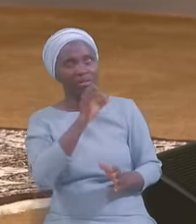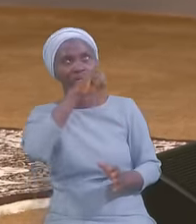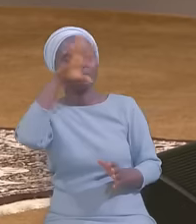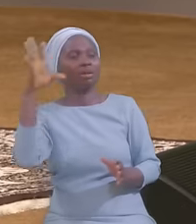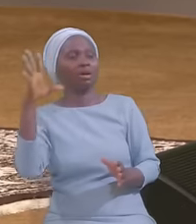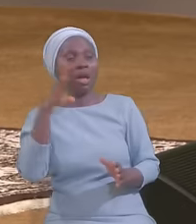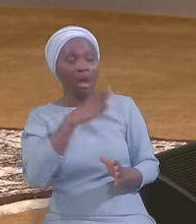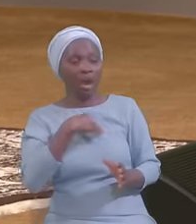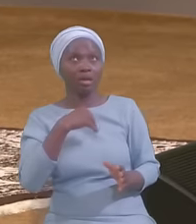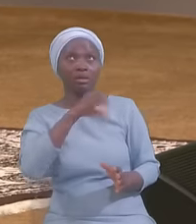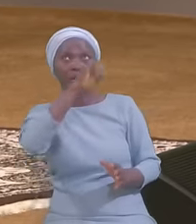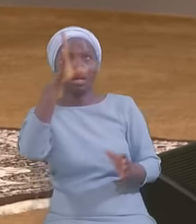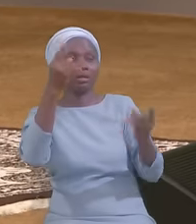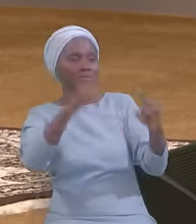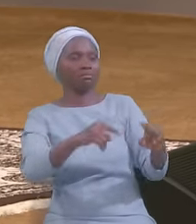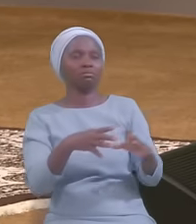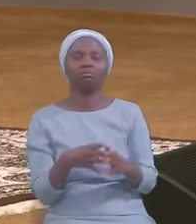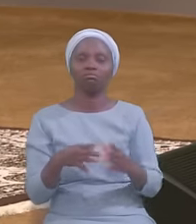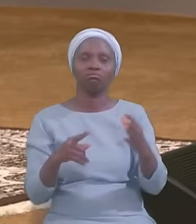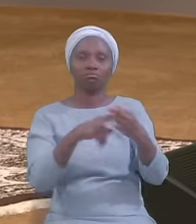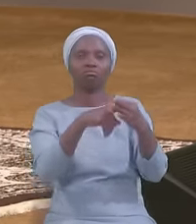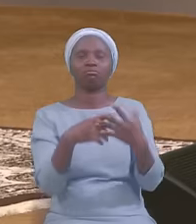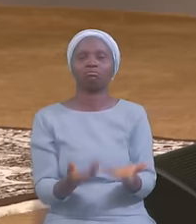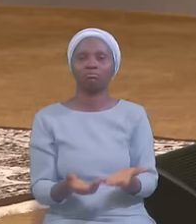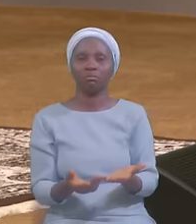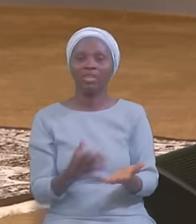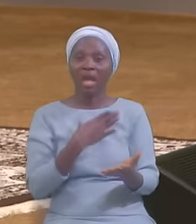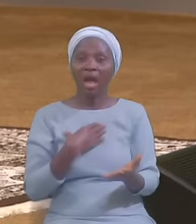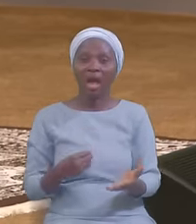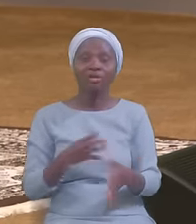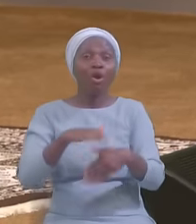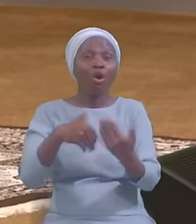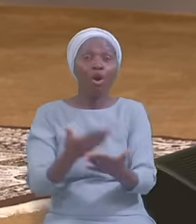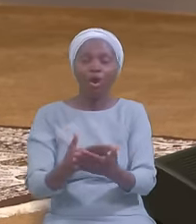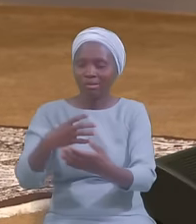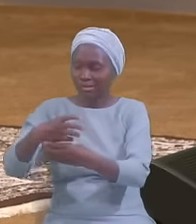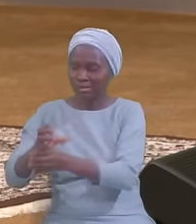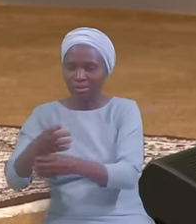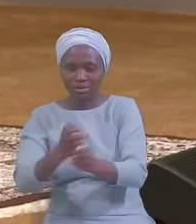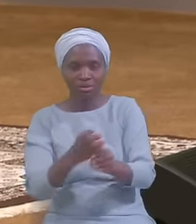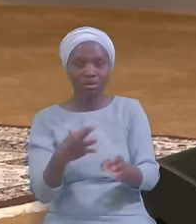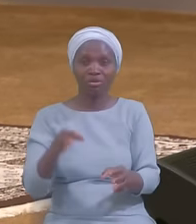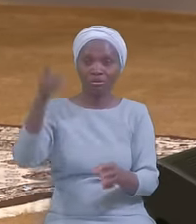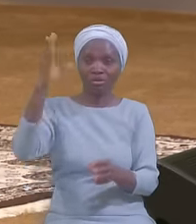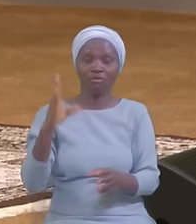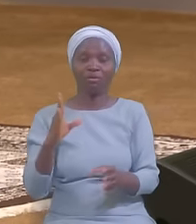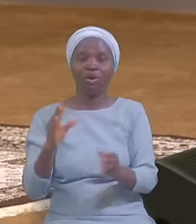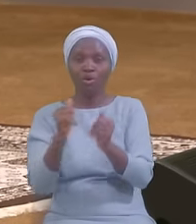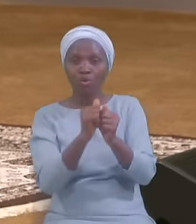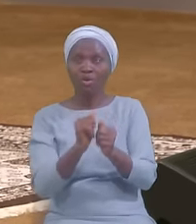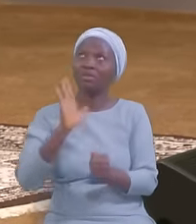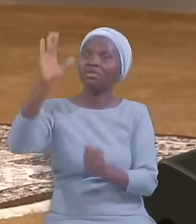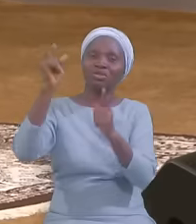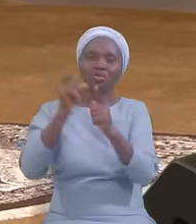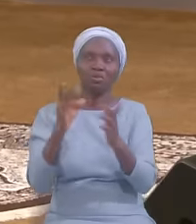me, there was light. And all the creation of God with his word. He didn't have to go